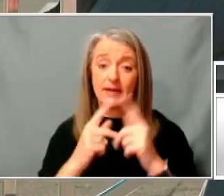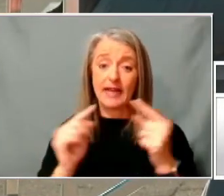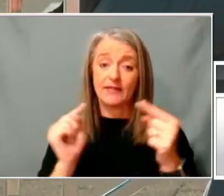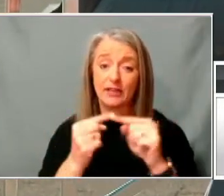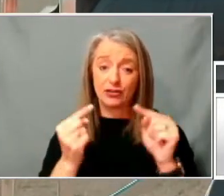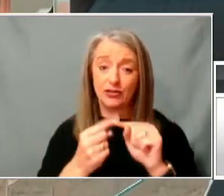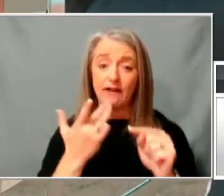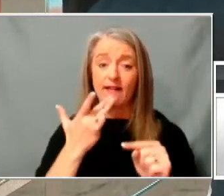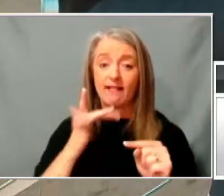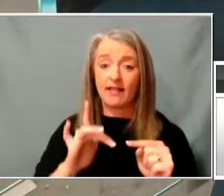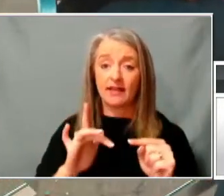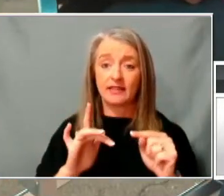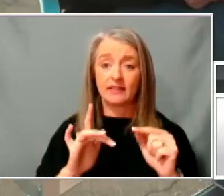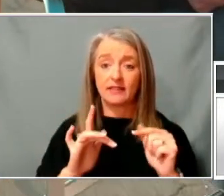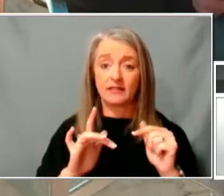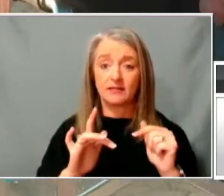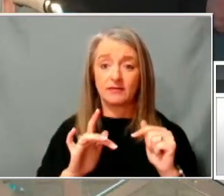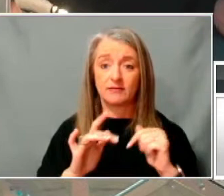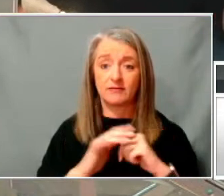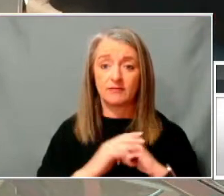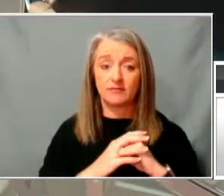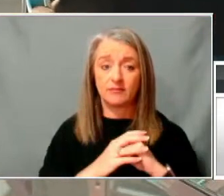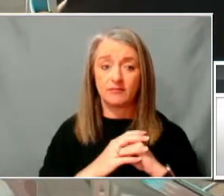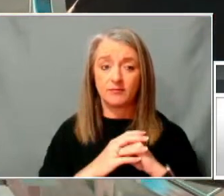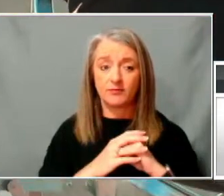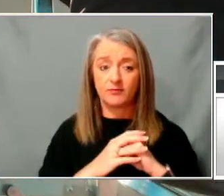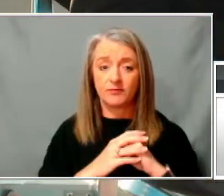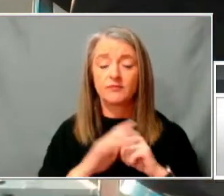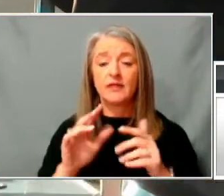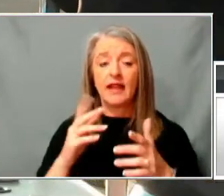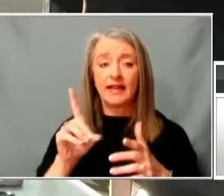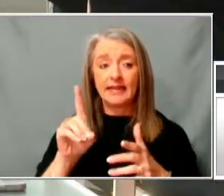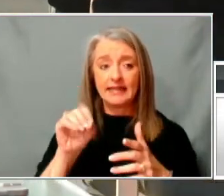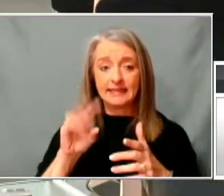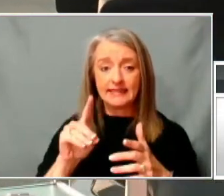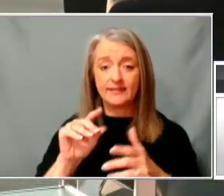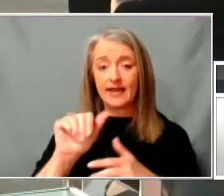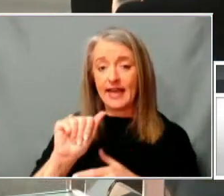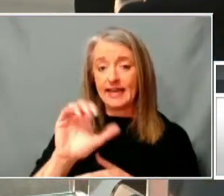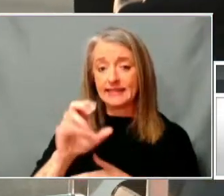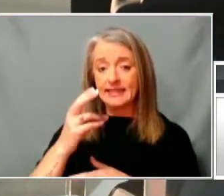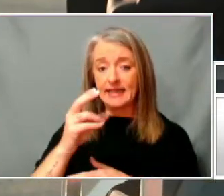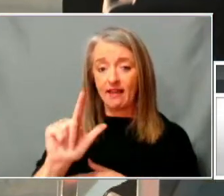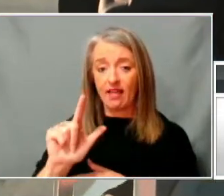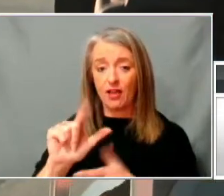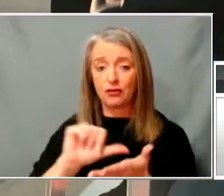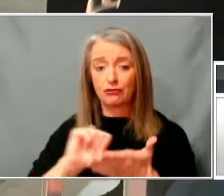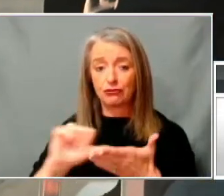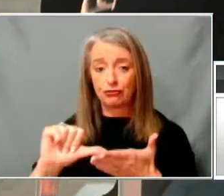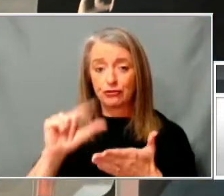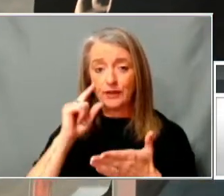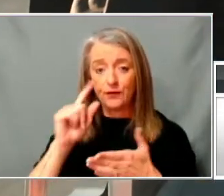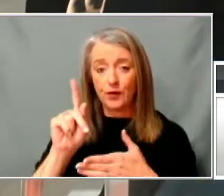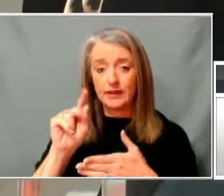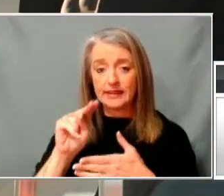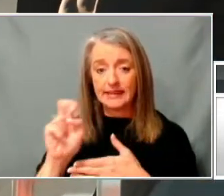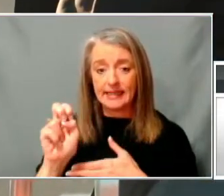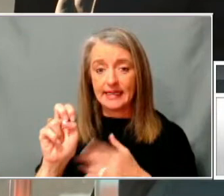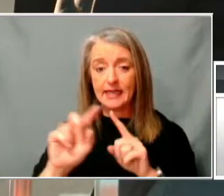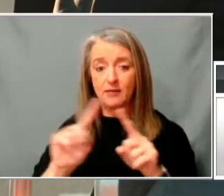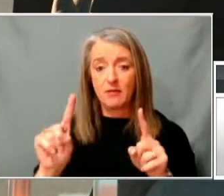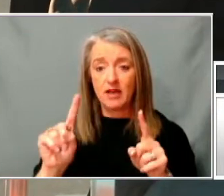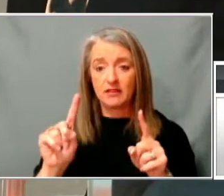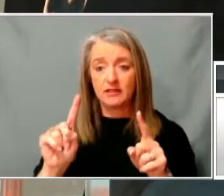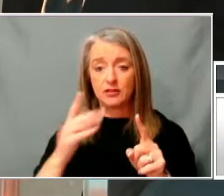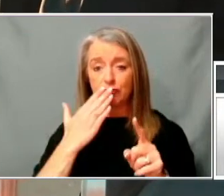had a torn labrum in my leg that required surgery, and also a ACL surgery for my knee. But I got